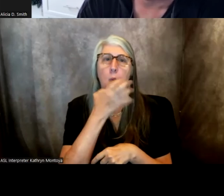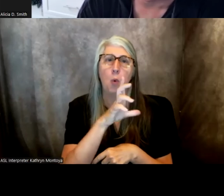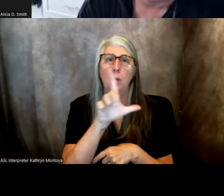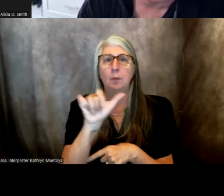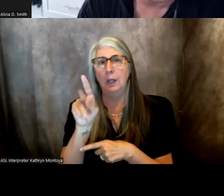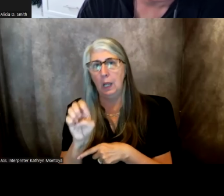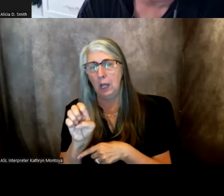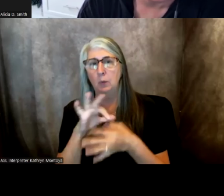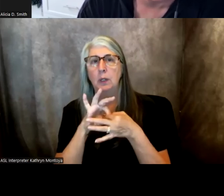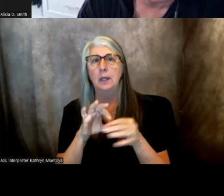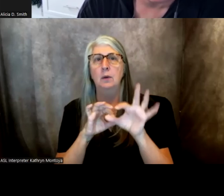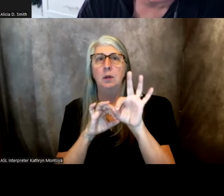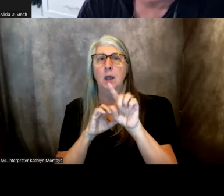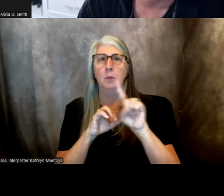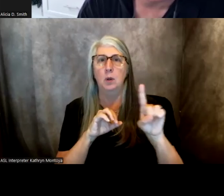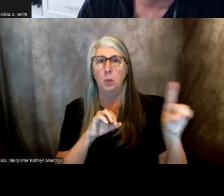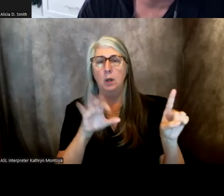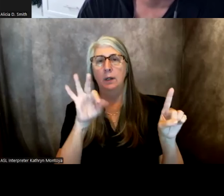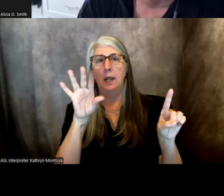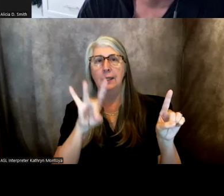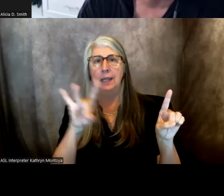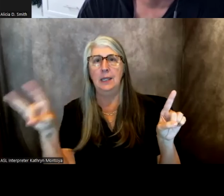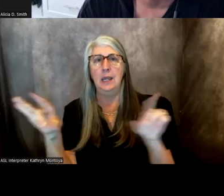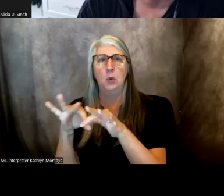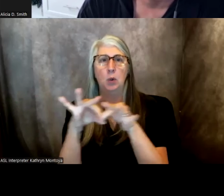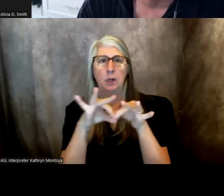and 988 coordination. Next slide.